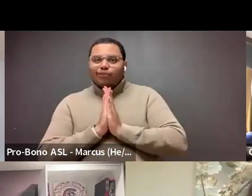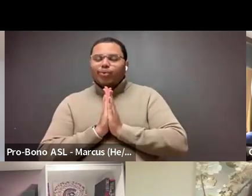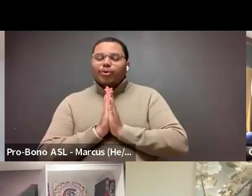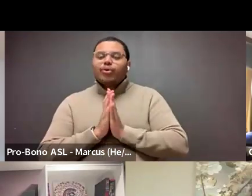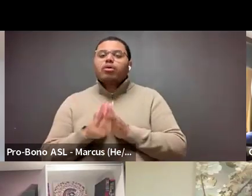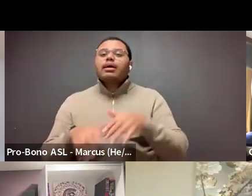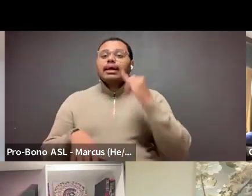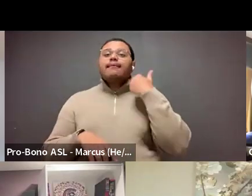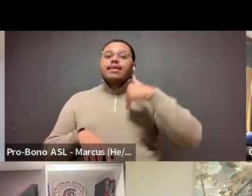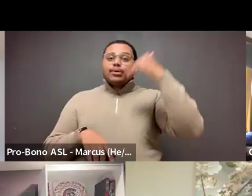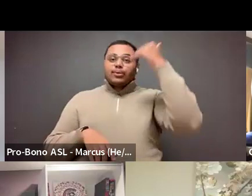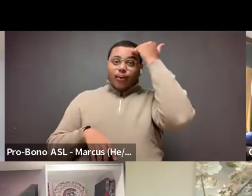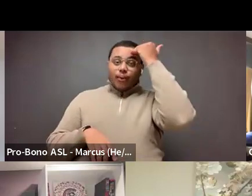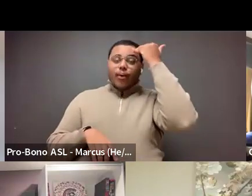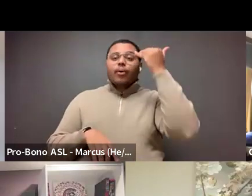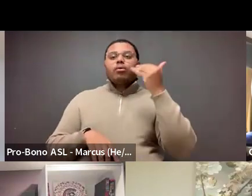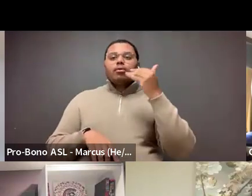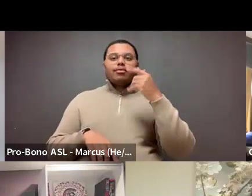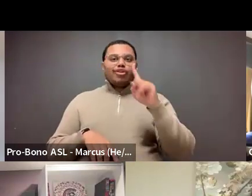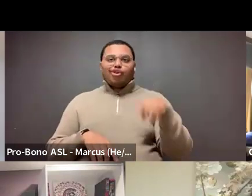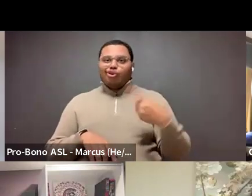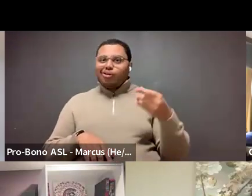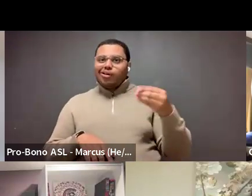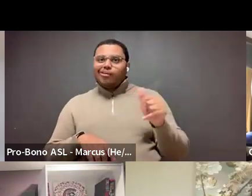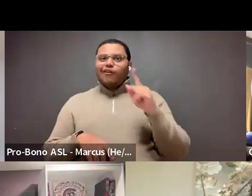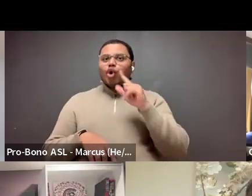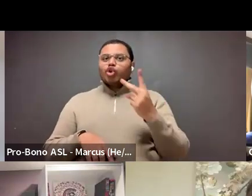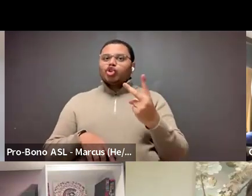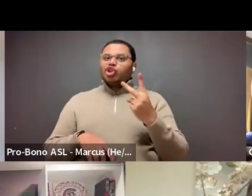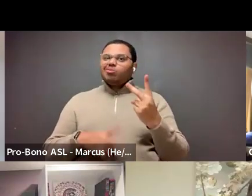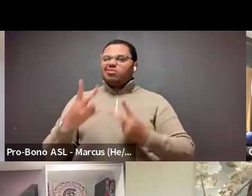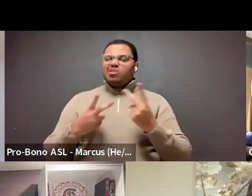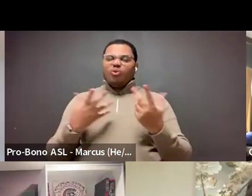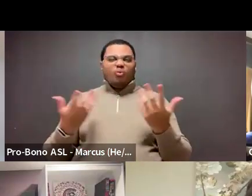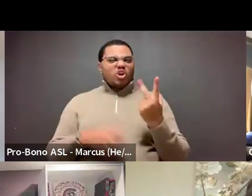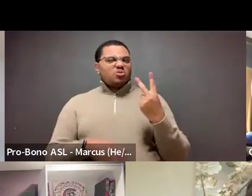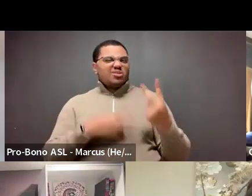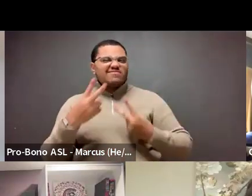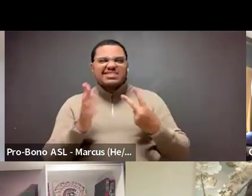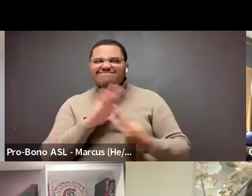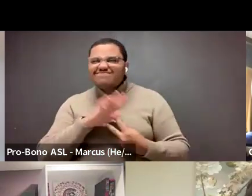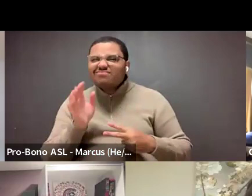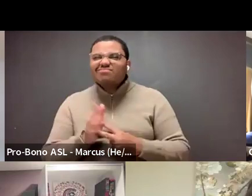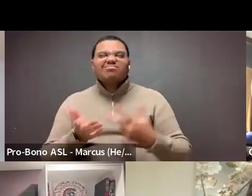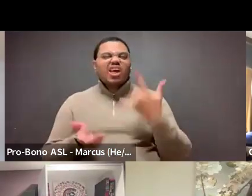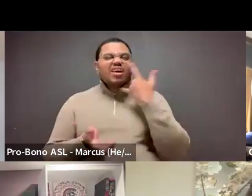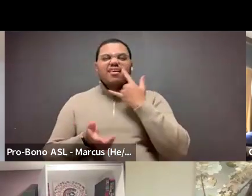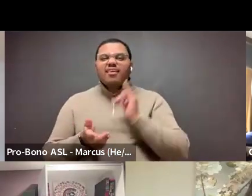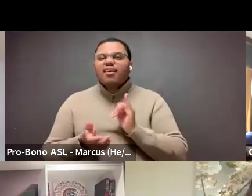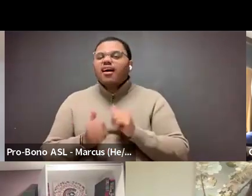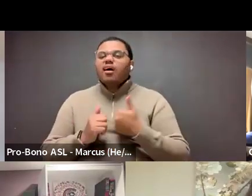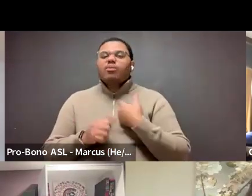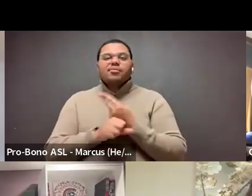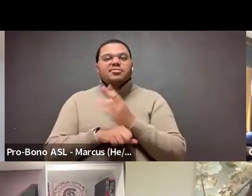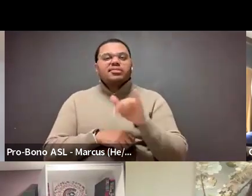Because if I know that like they're only getting paid for two visits, like what does that two visits mean? What does that look like? How are we using that time? How